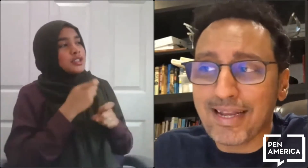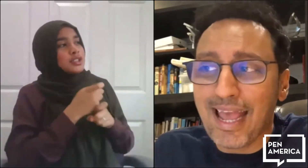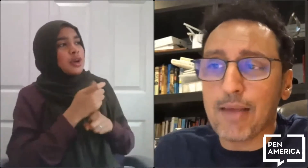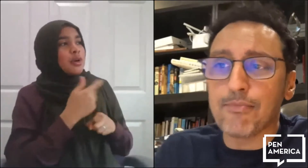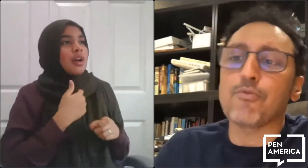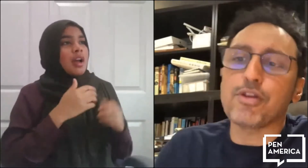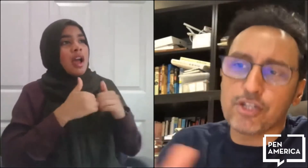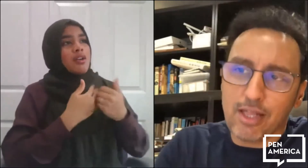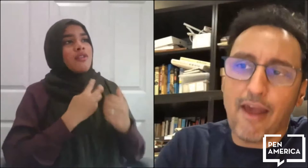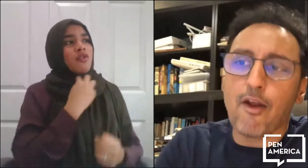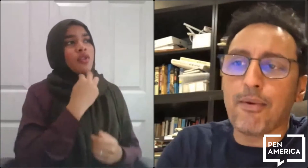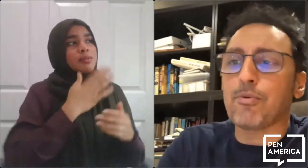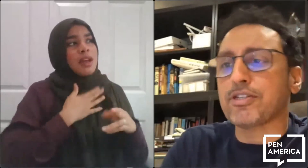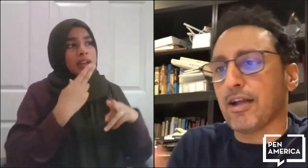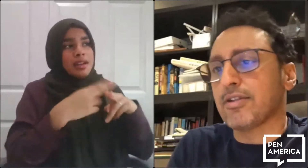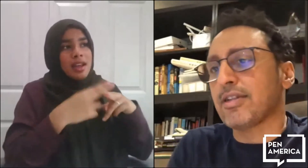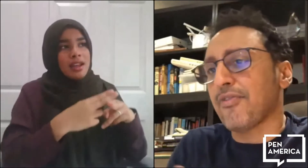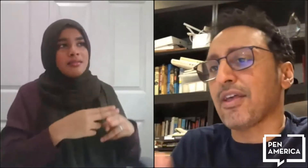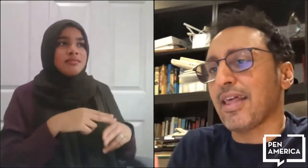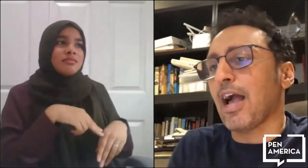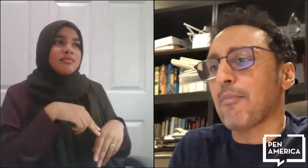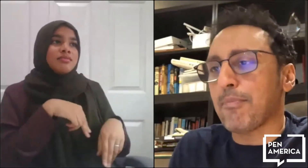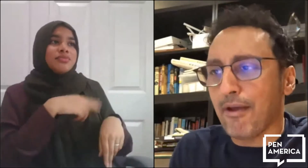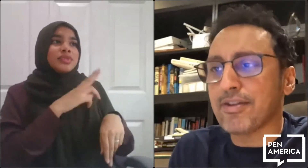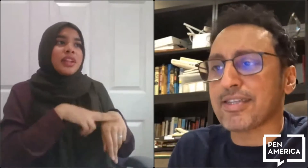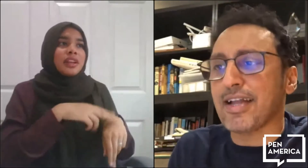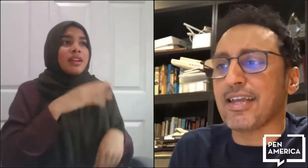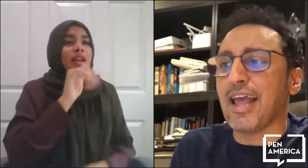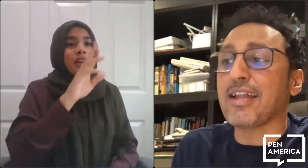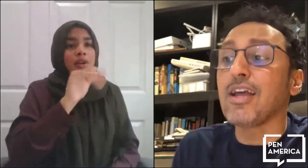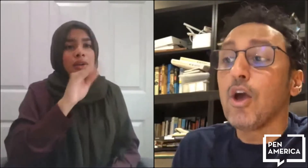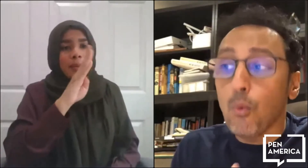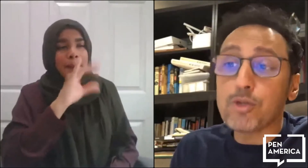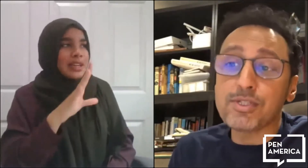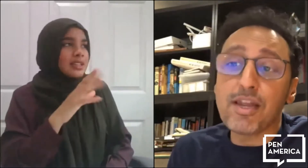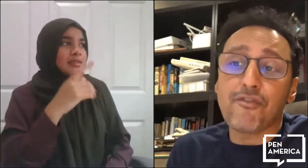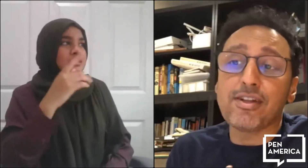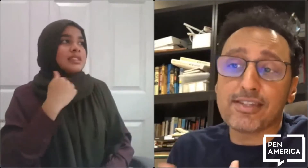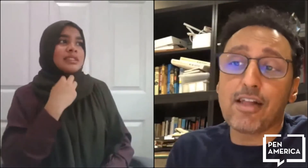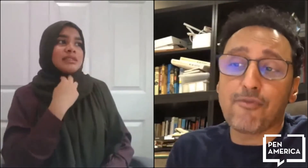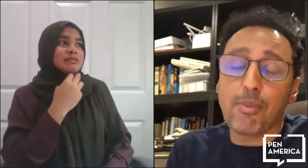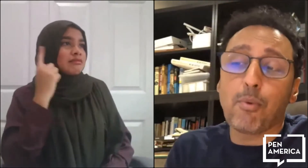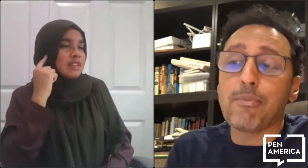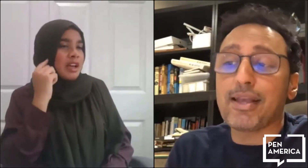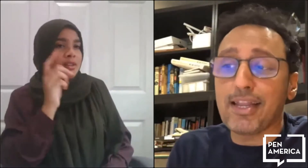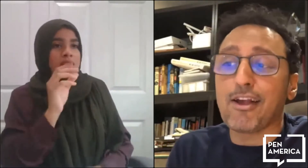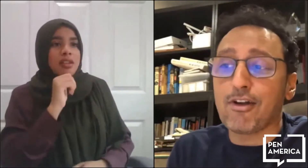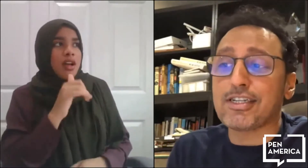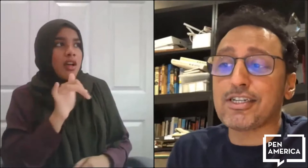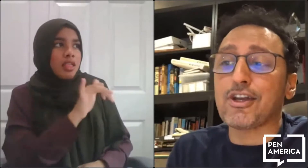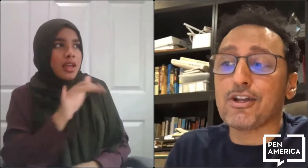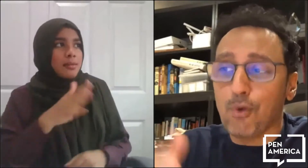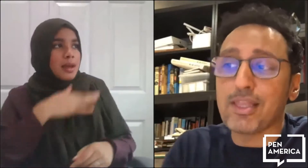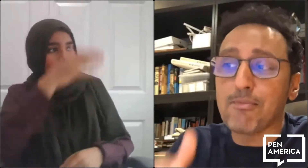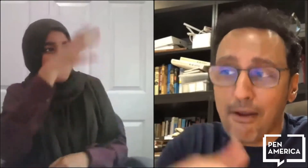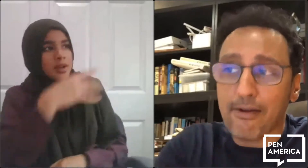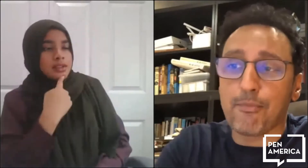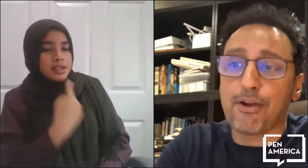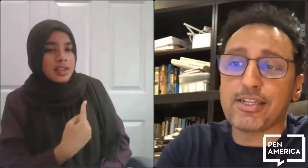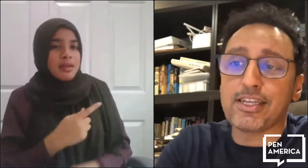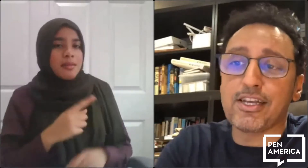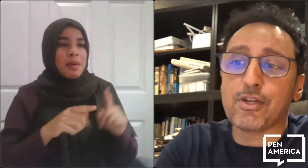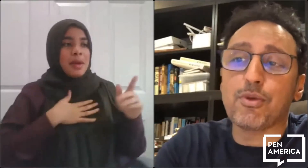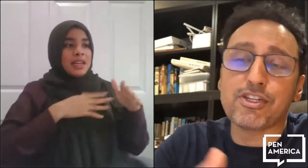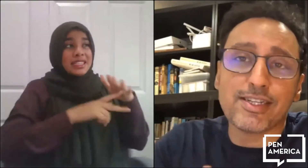pronunciations of my name. The original Arabic, which sounded nothing like how my parents said it, and which was different still from the way my kindergarten teacher had coined the